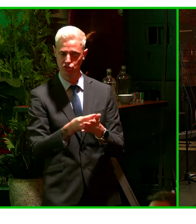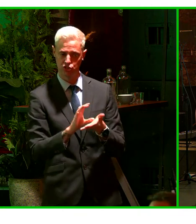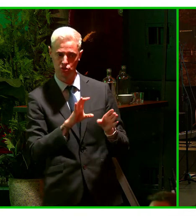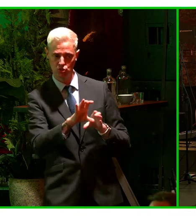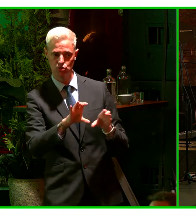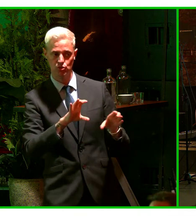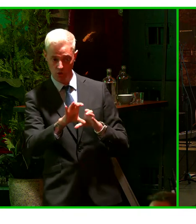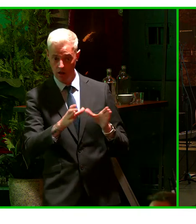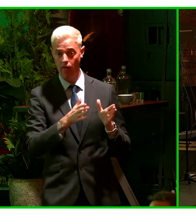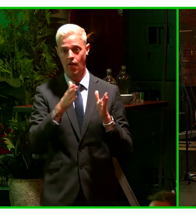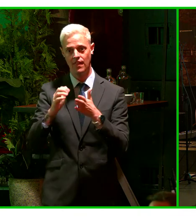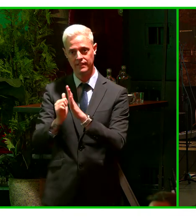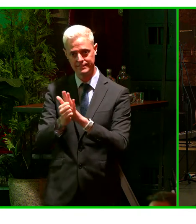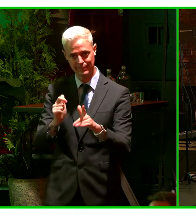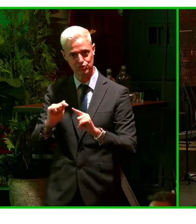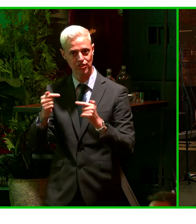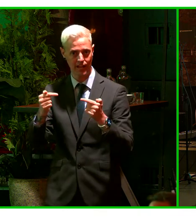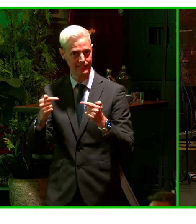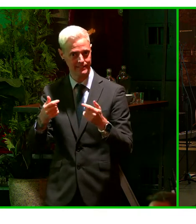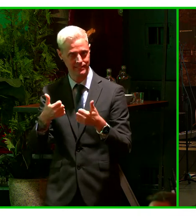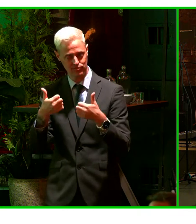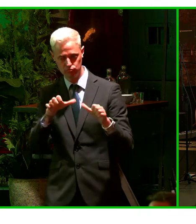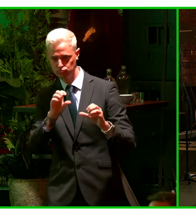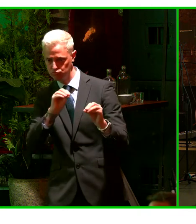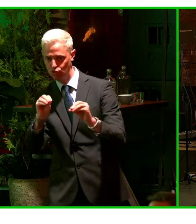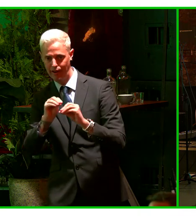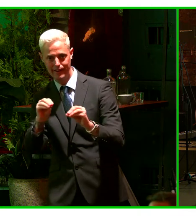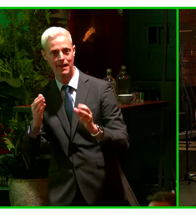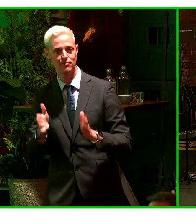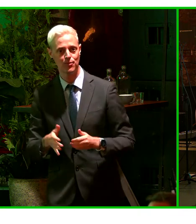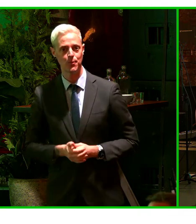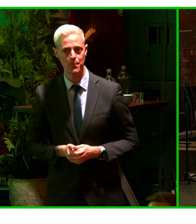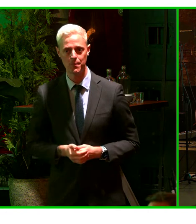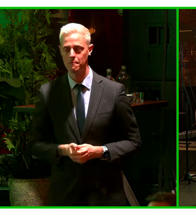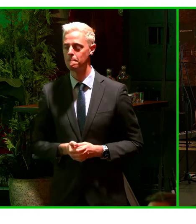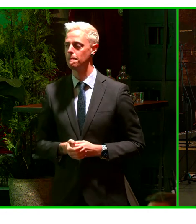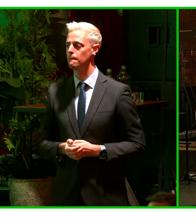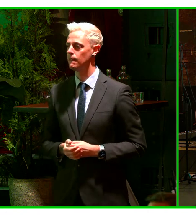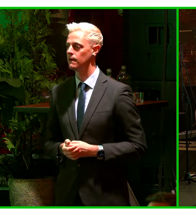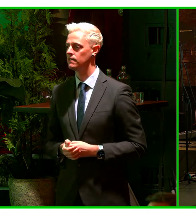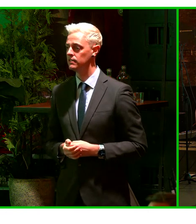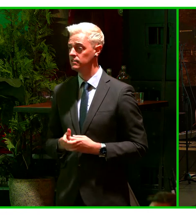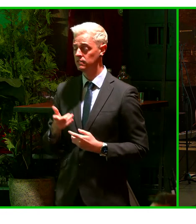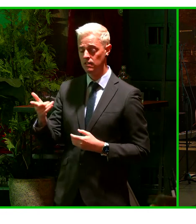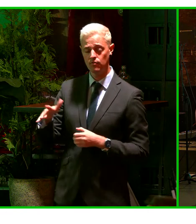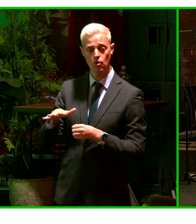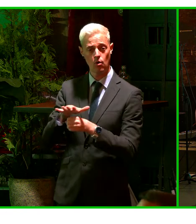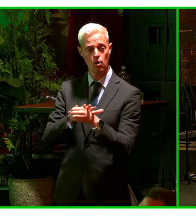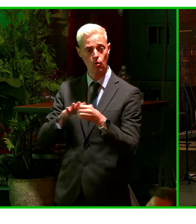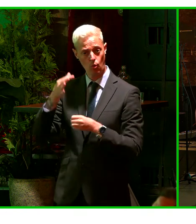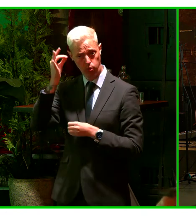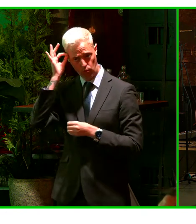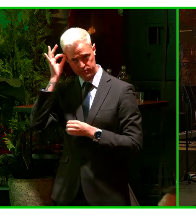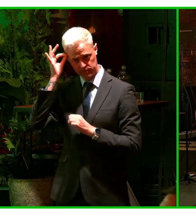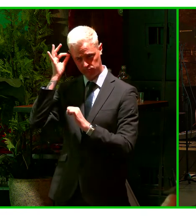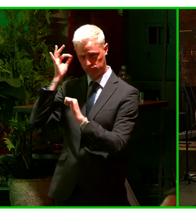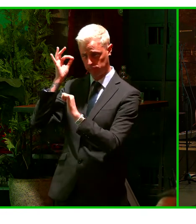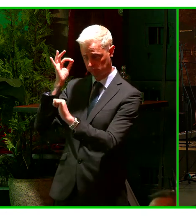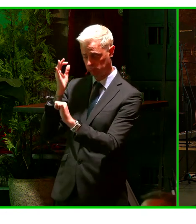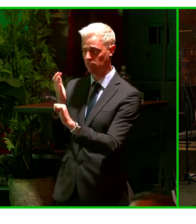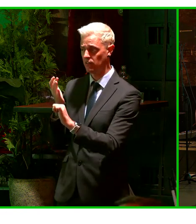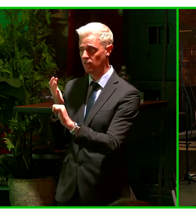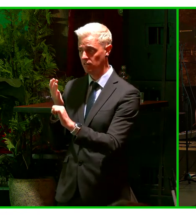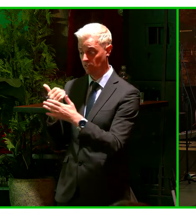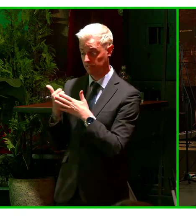skills challenge that we've already heard about. One other angle there, one other intervention that the local authorities are particularly well placed to do and to